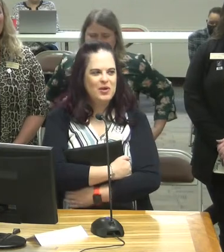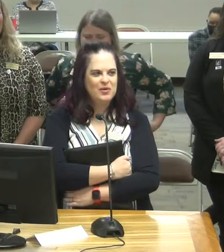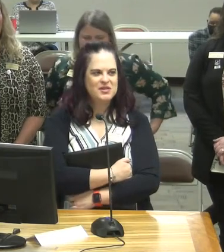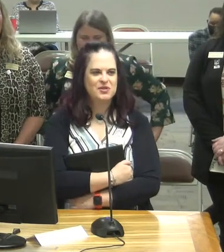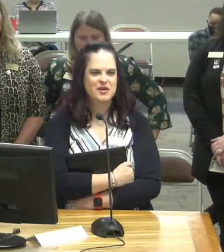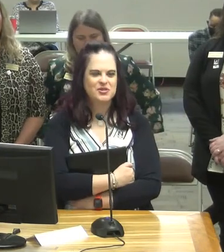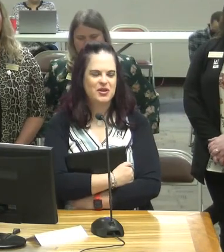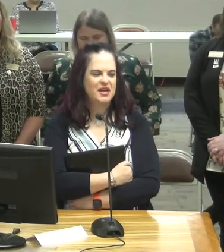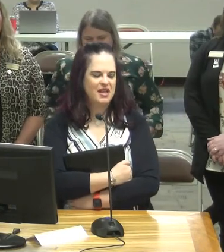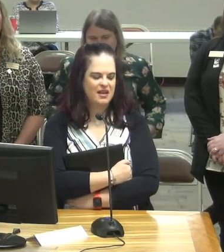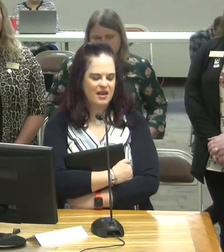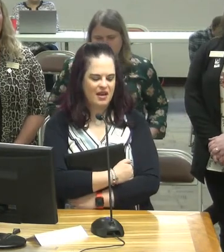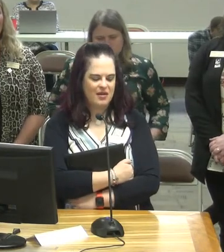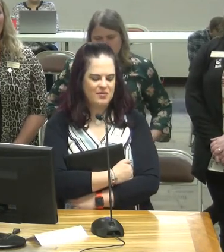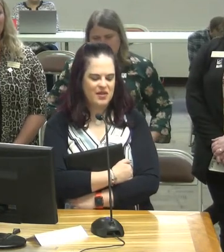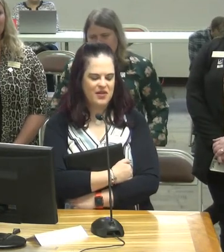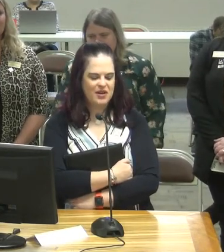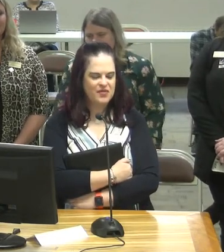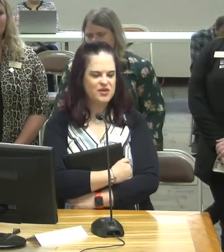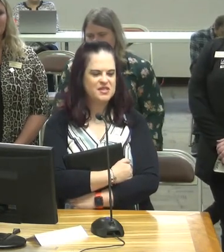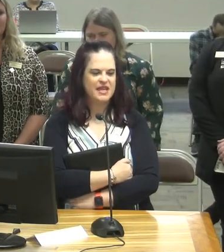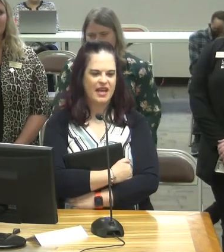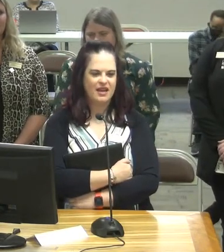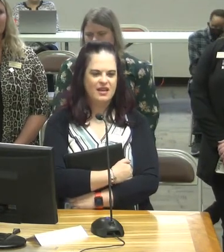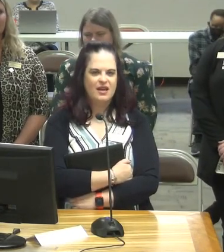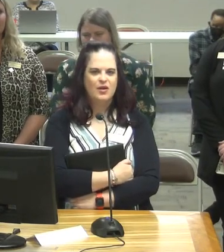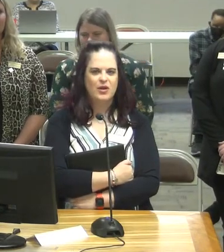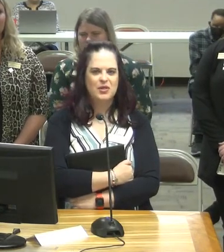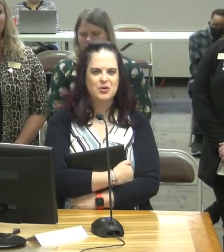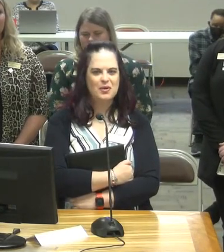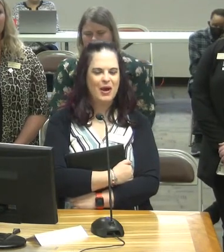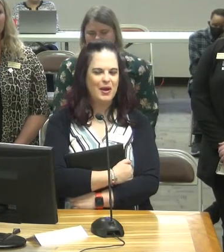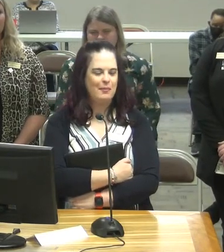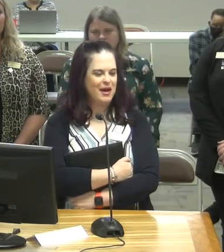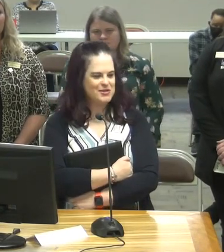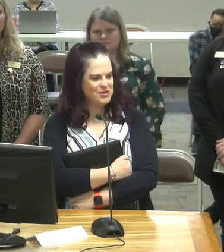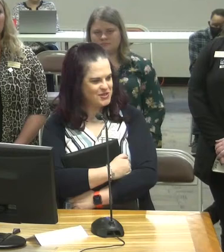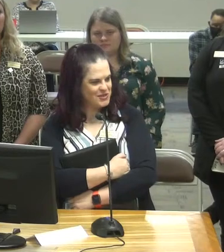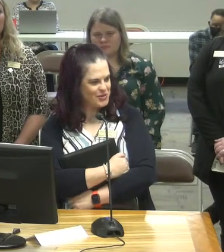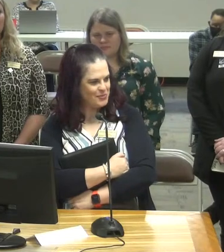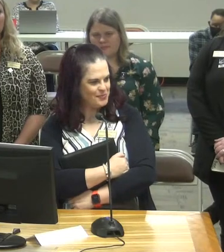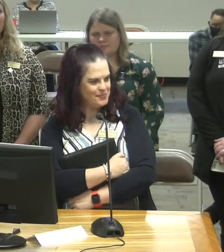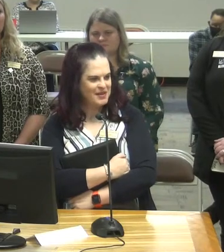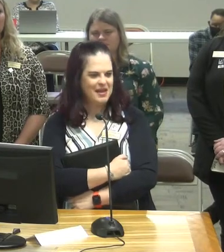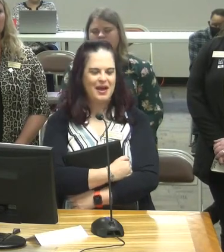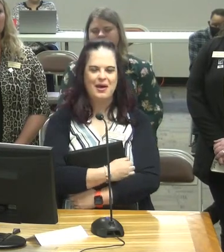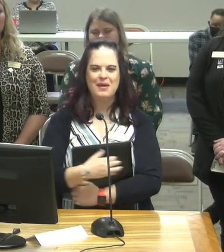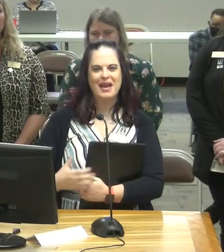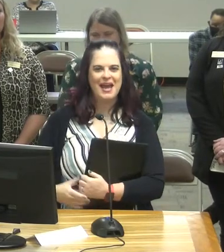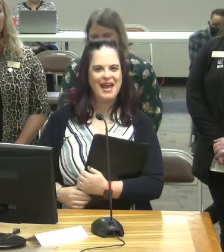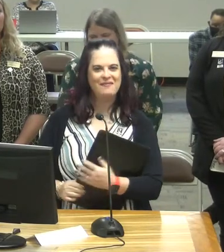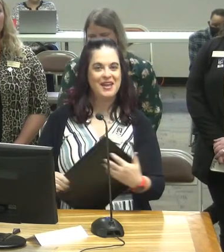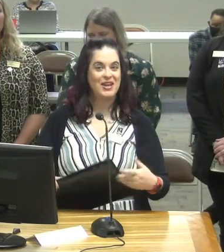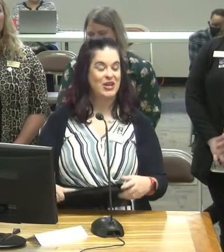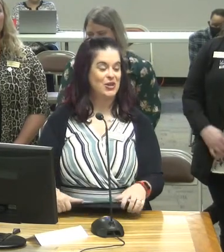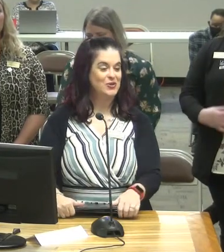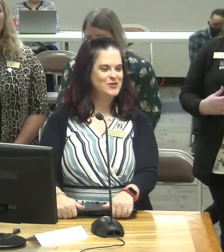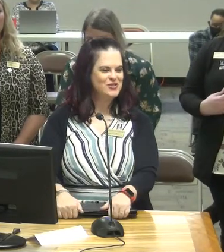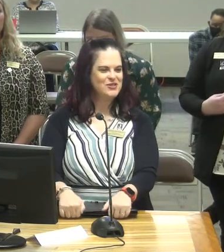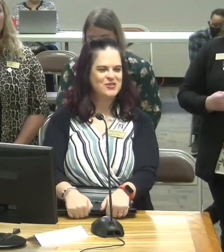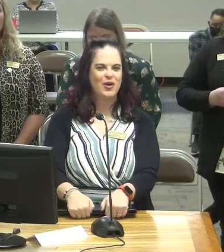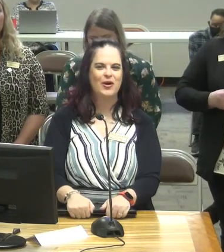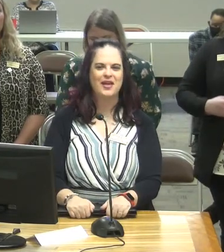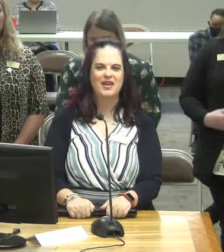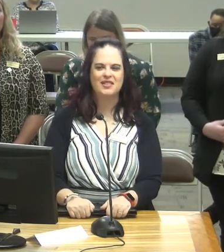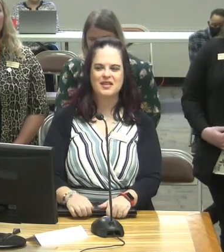um when we went to our training um the very first day we learned about imposter syndrome and I have that